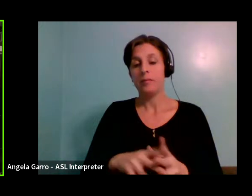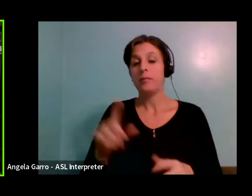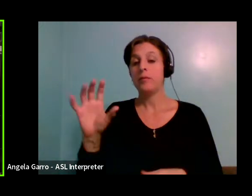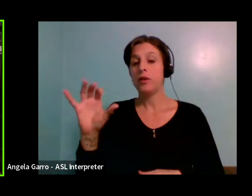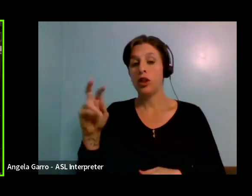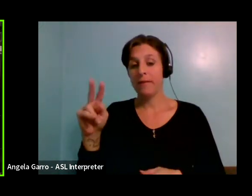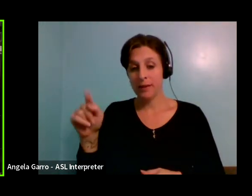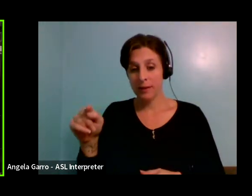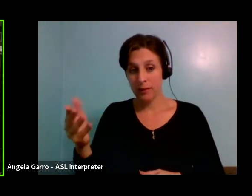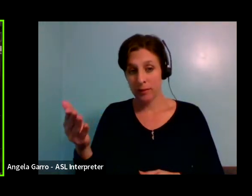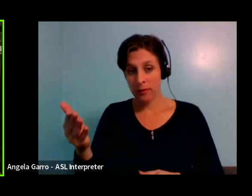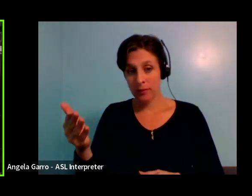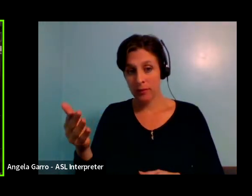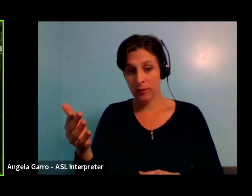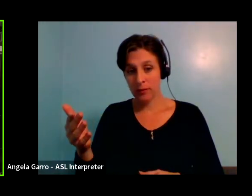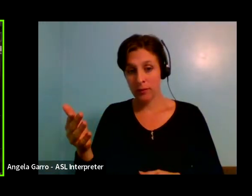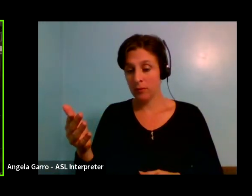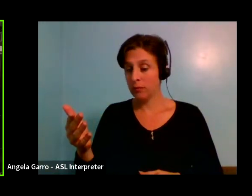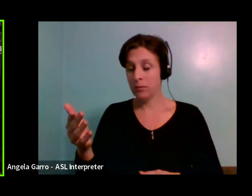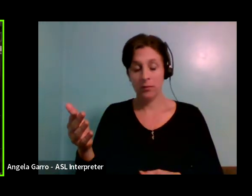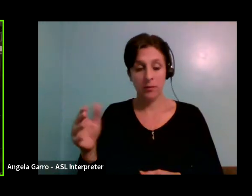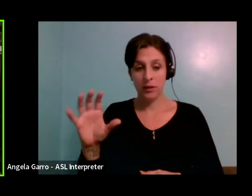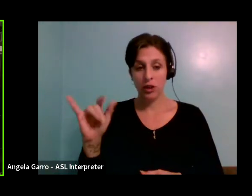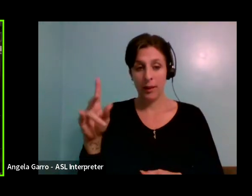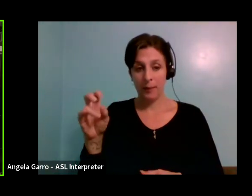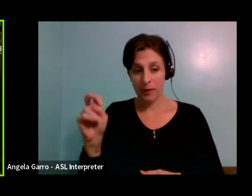Chavez? No. Trustee Jacobson?